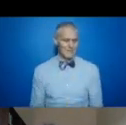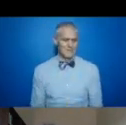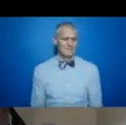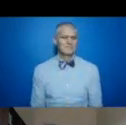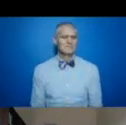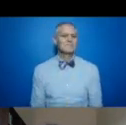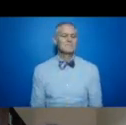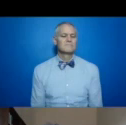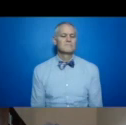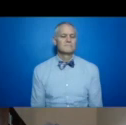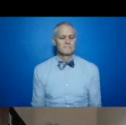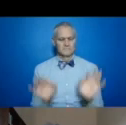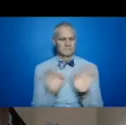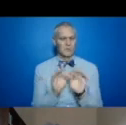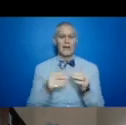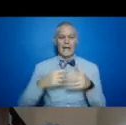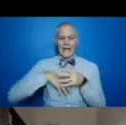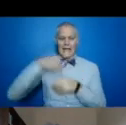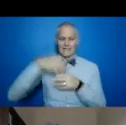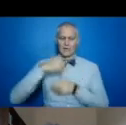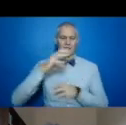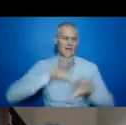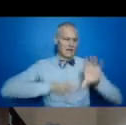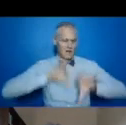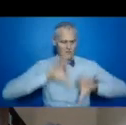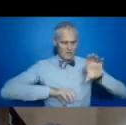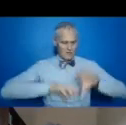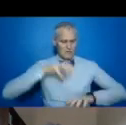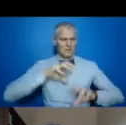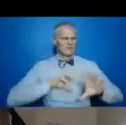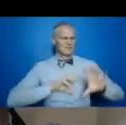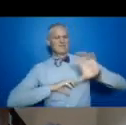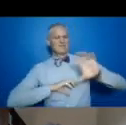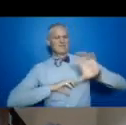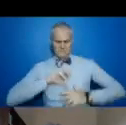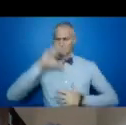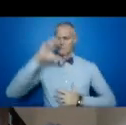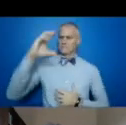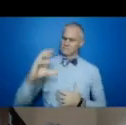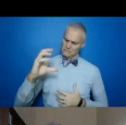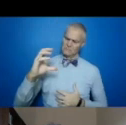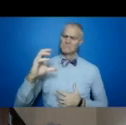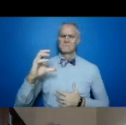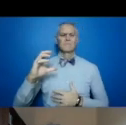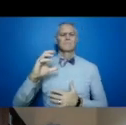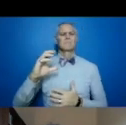important part, externalizing the conversation. How do you externalize and then map the problematic,